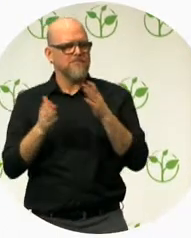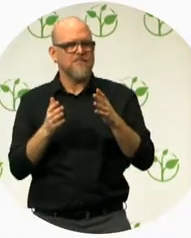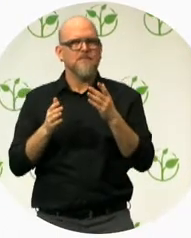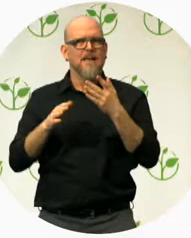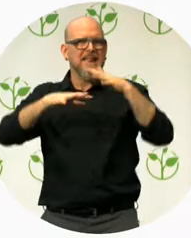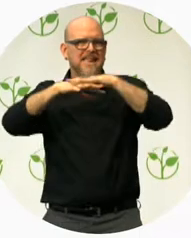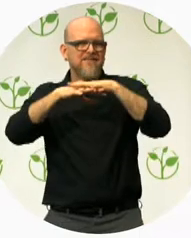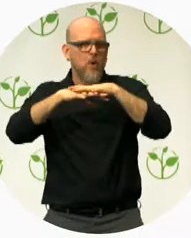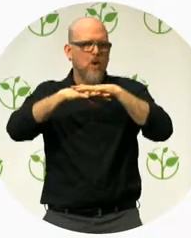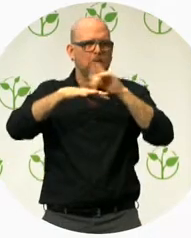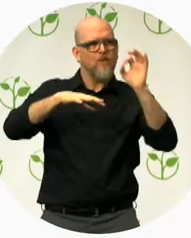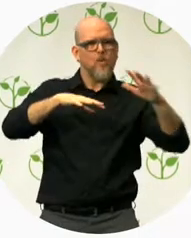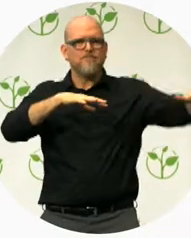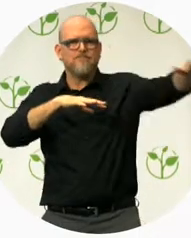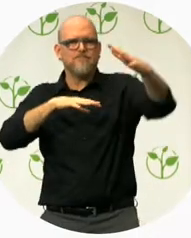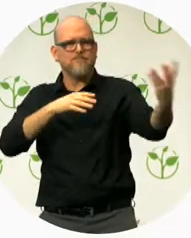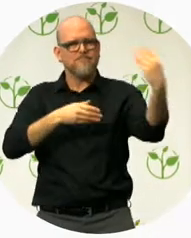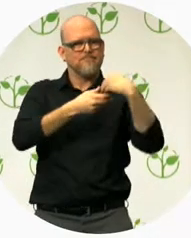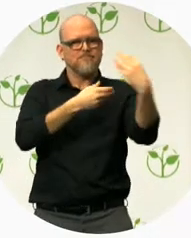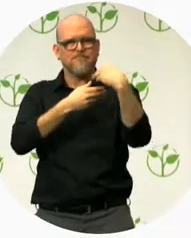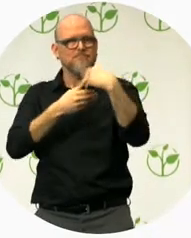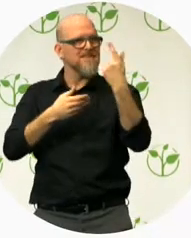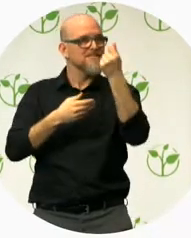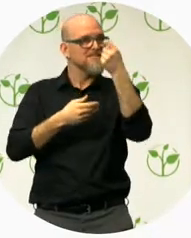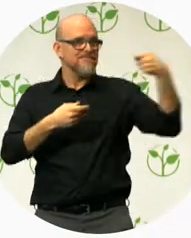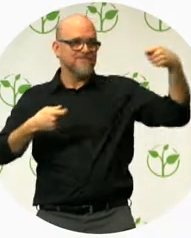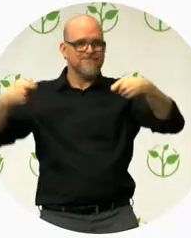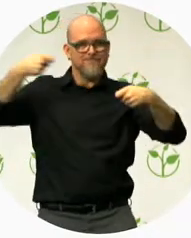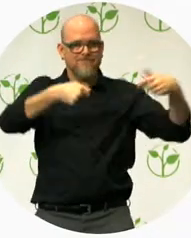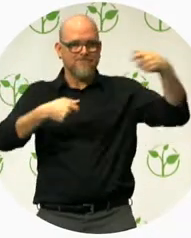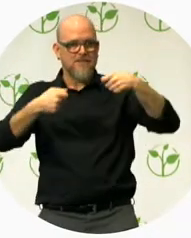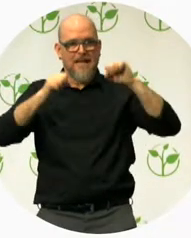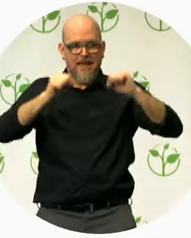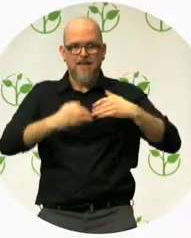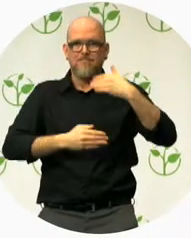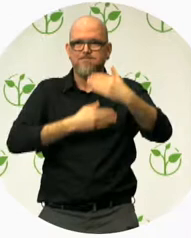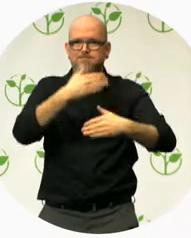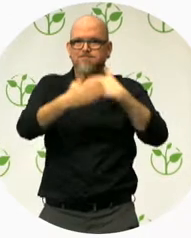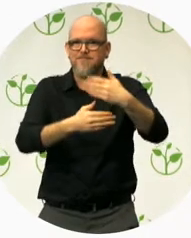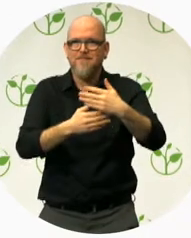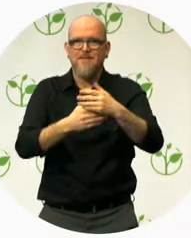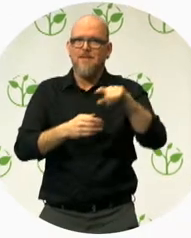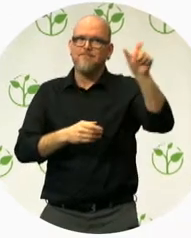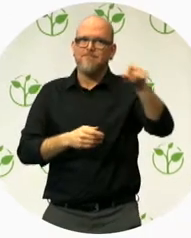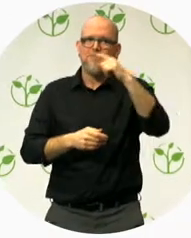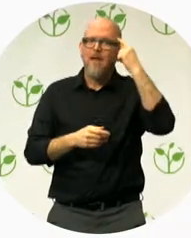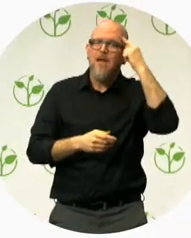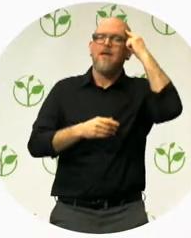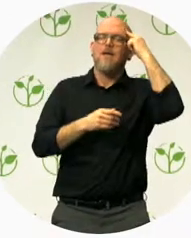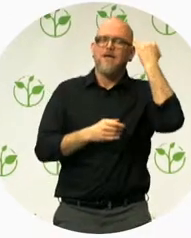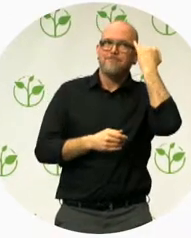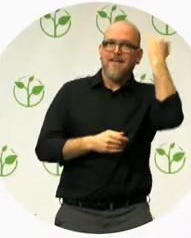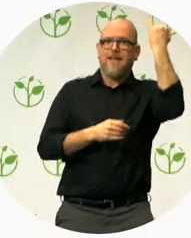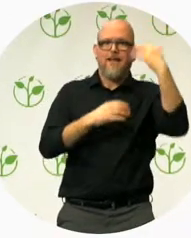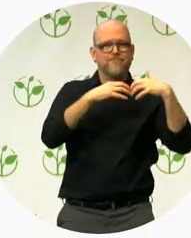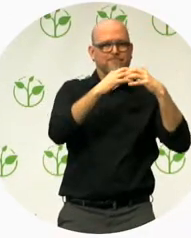some financial partners are now supporting these innovators to create self-sustaining models to